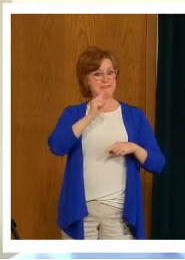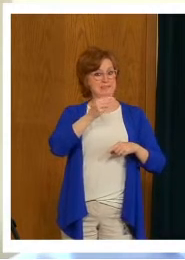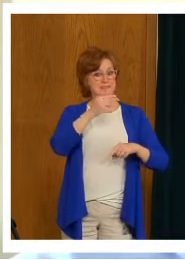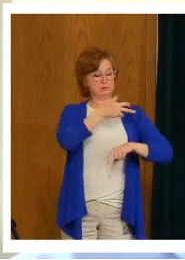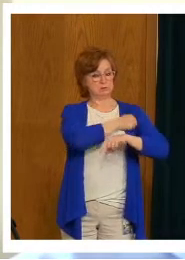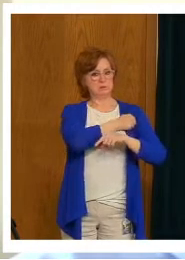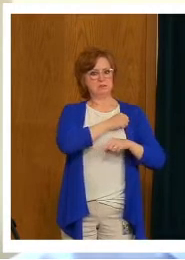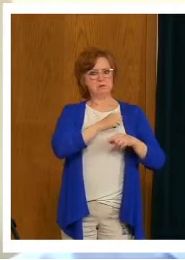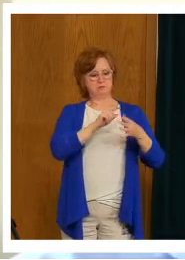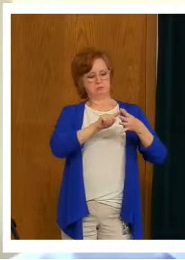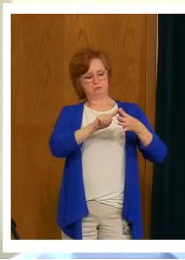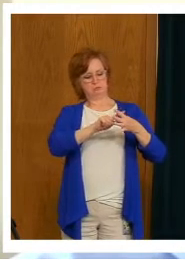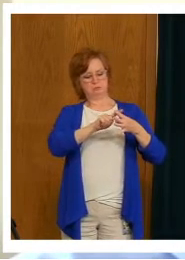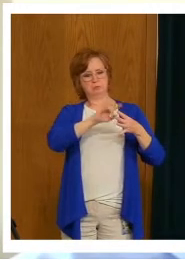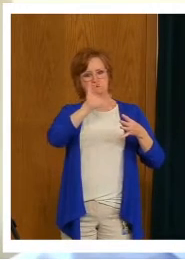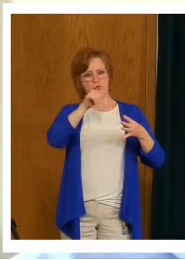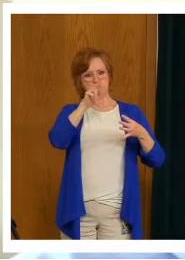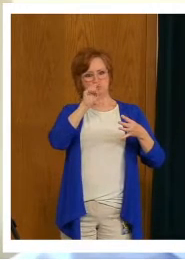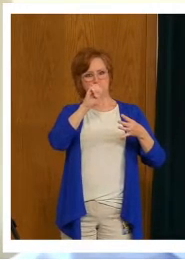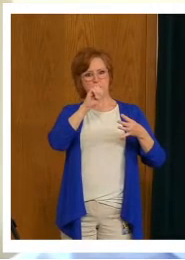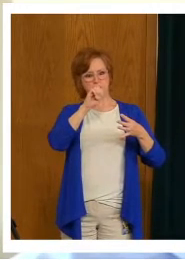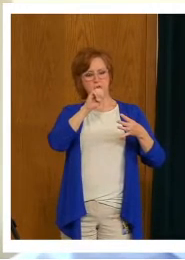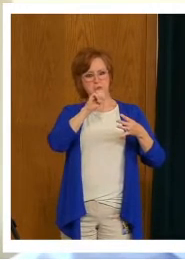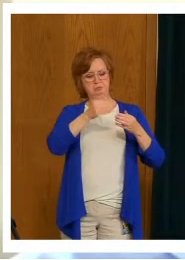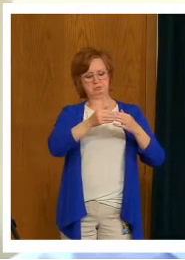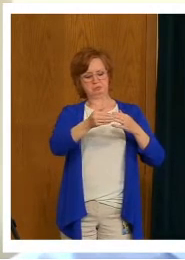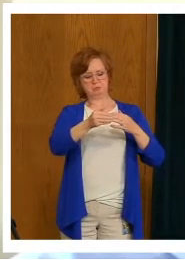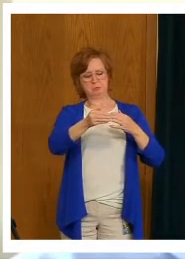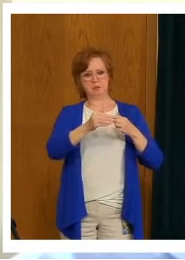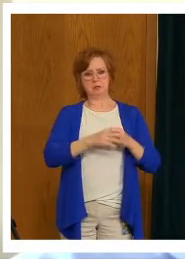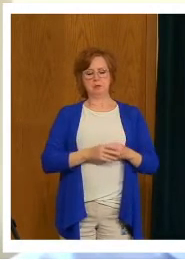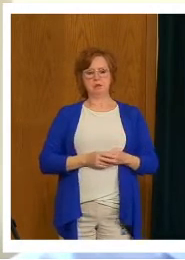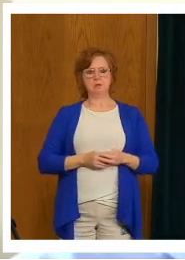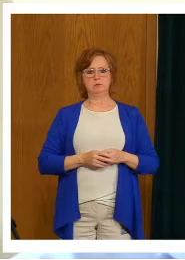confirming the same over the next 2 weeks, that any